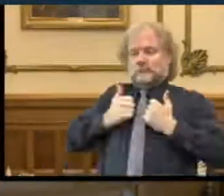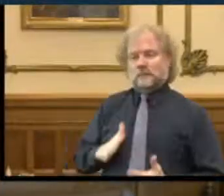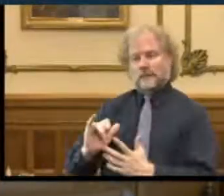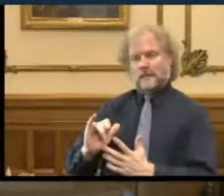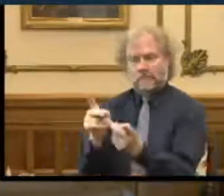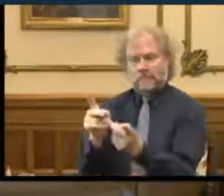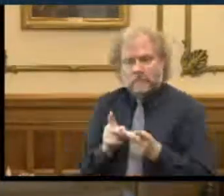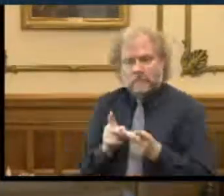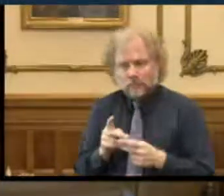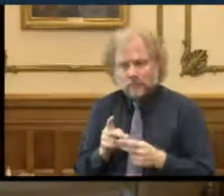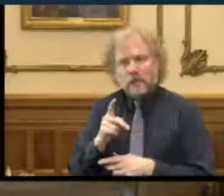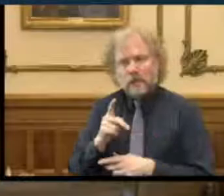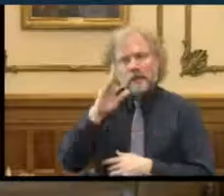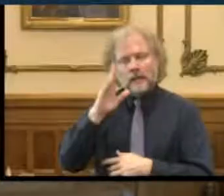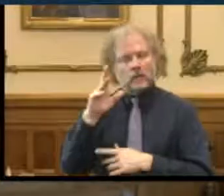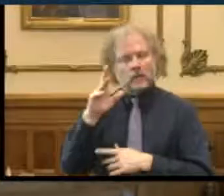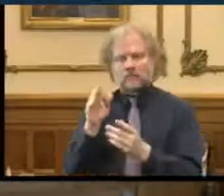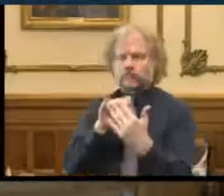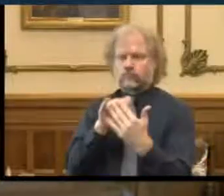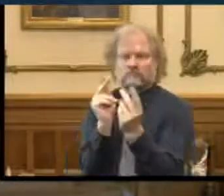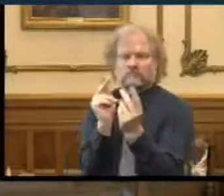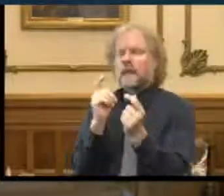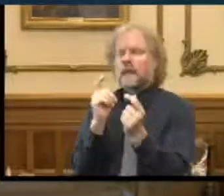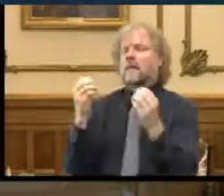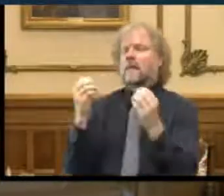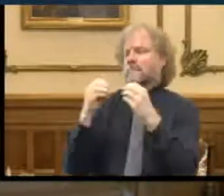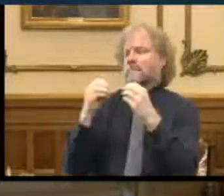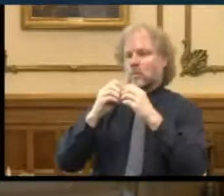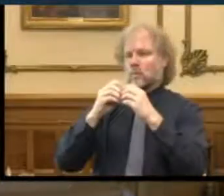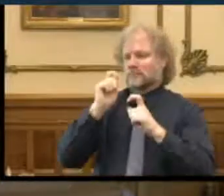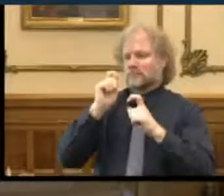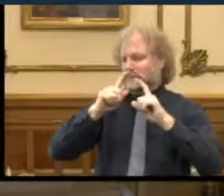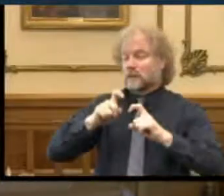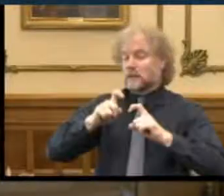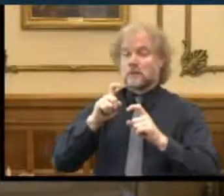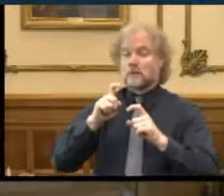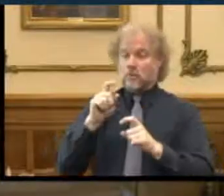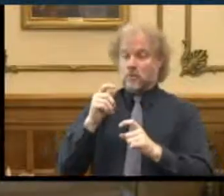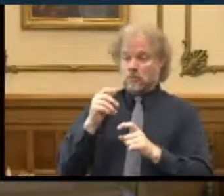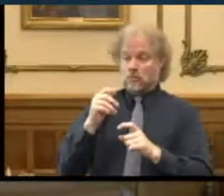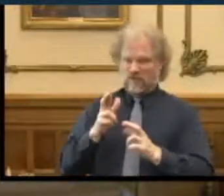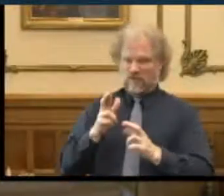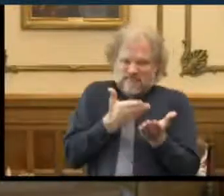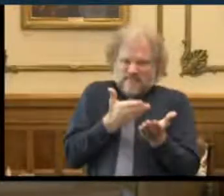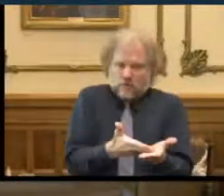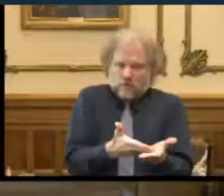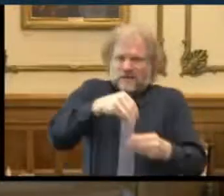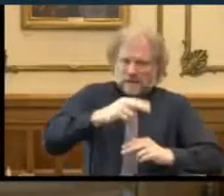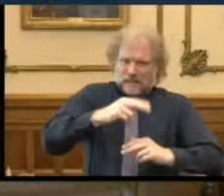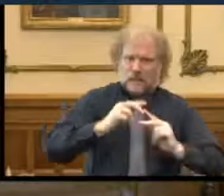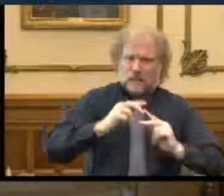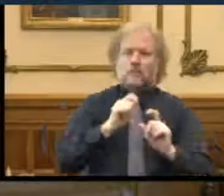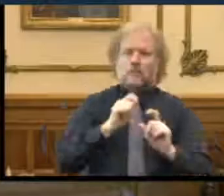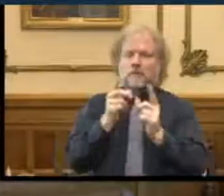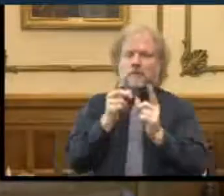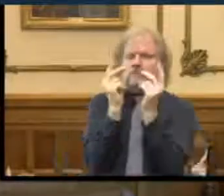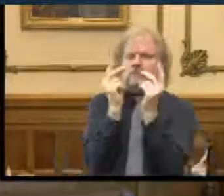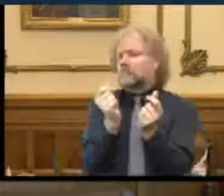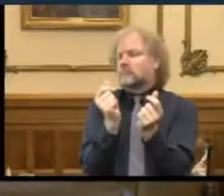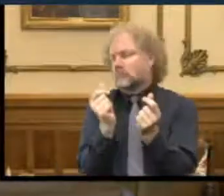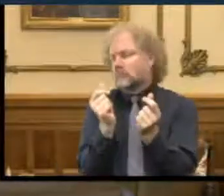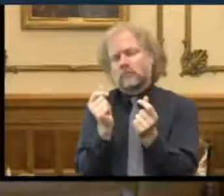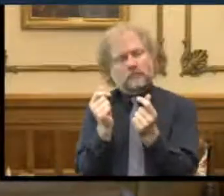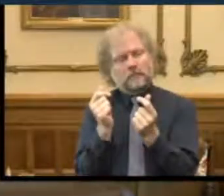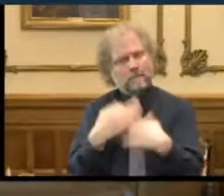facility, and we know that we need to do additional testing. So the ability to have that on site and be able to respond very quickly makes a